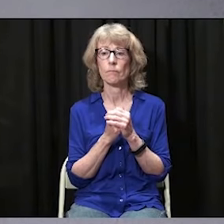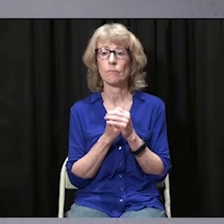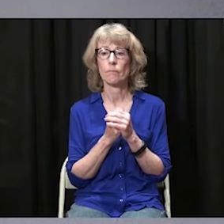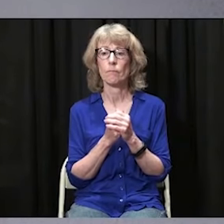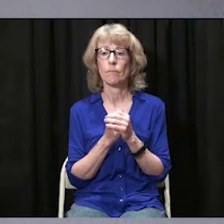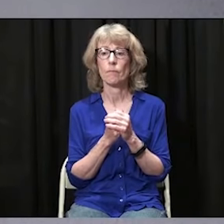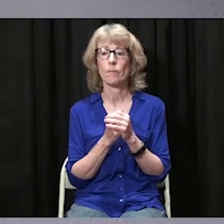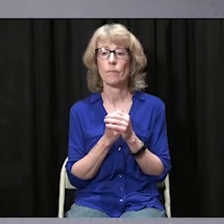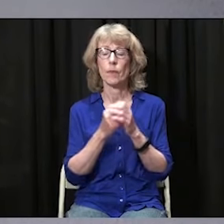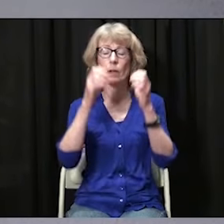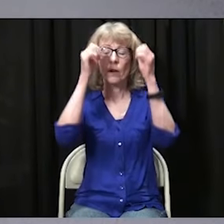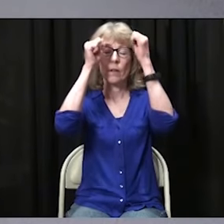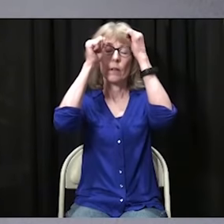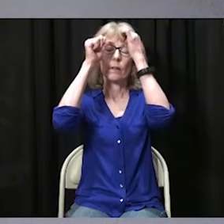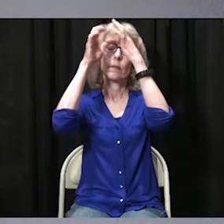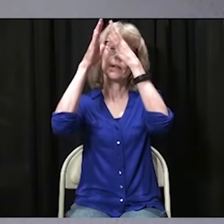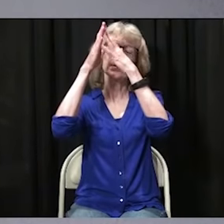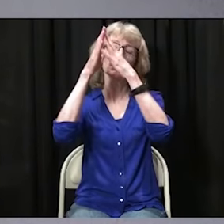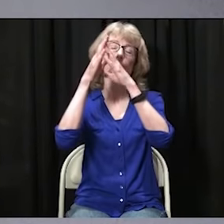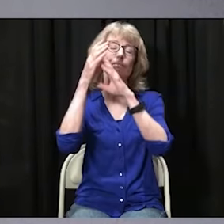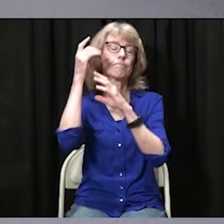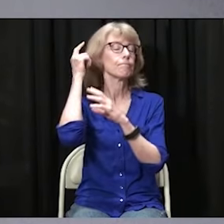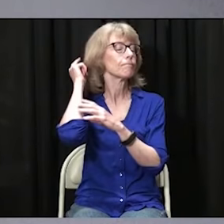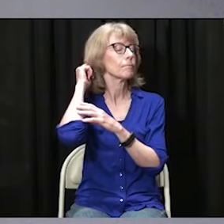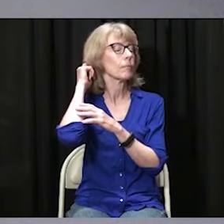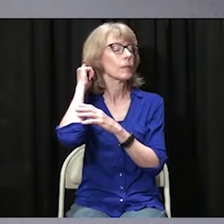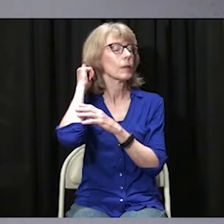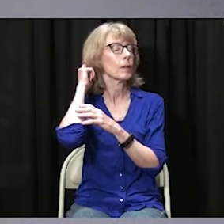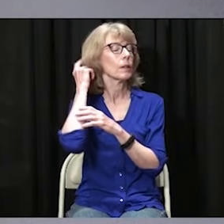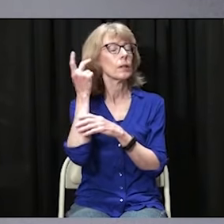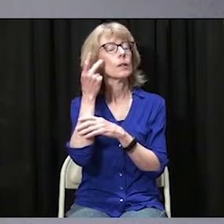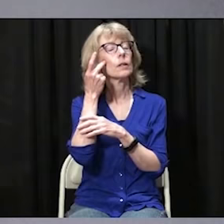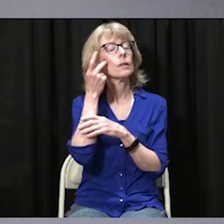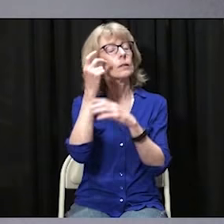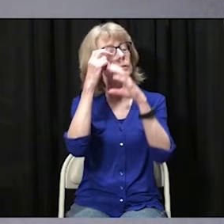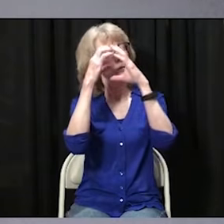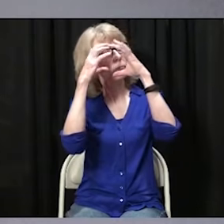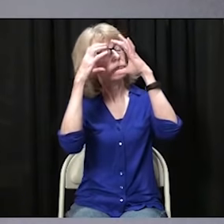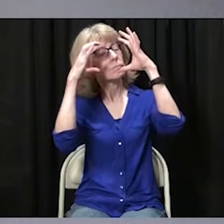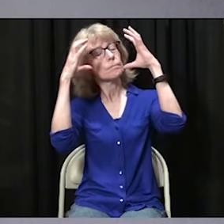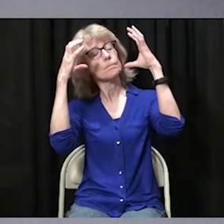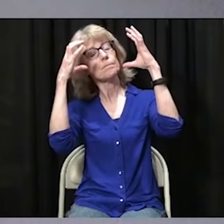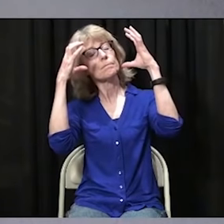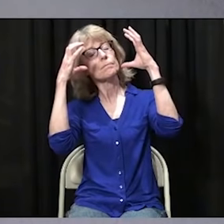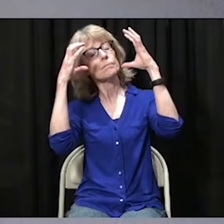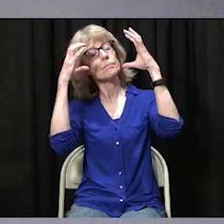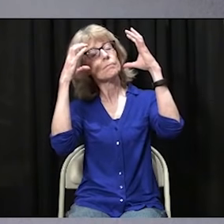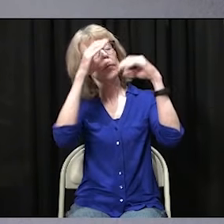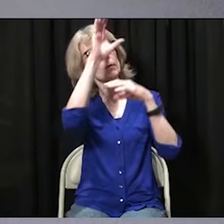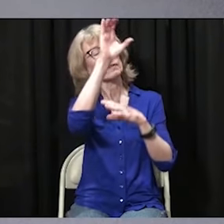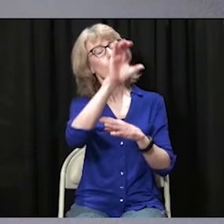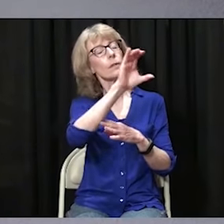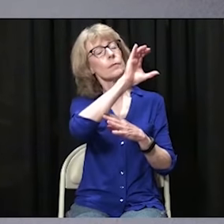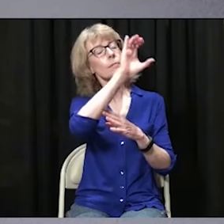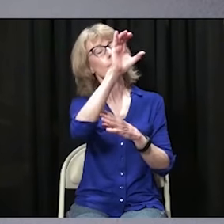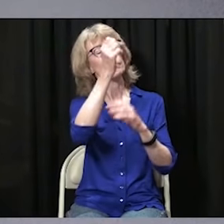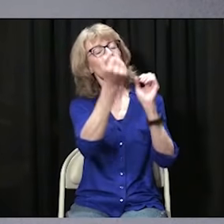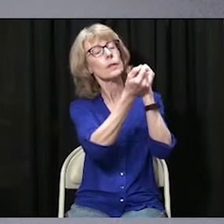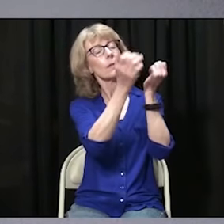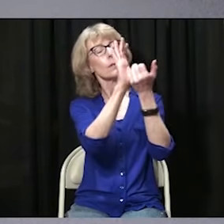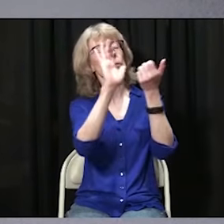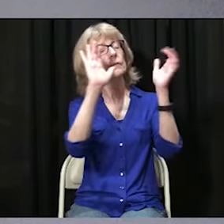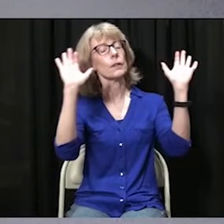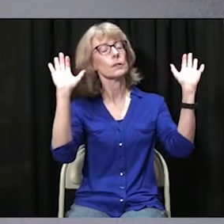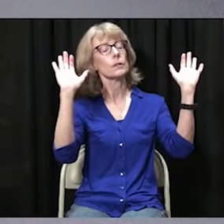Father, in our minds, we see the crucifixion and resurrection of your Son, Jesus. We see his nail-marked hands. We see the crown